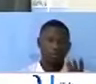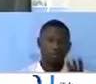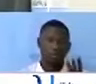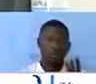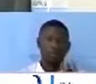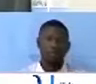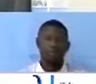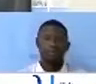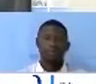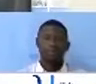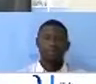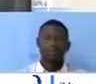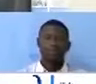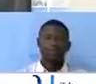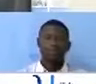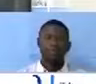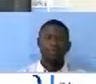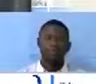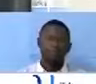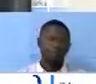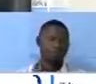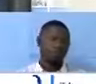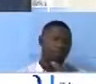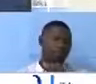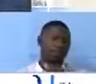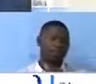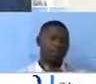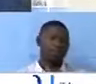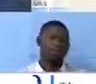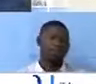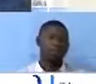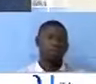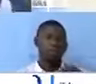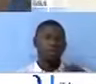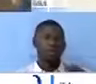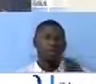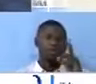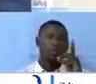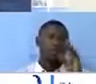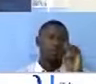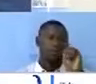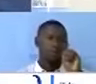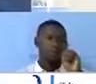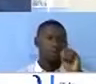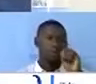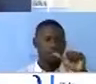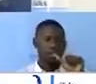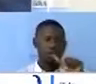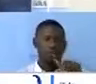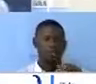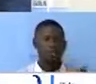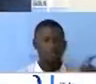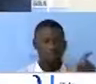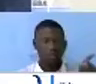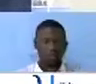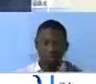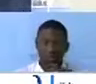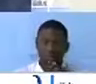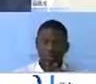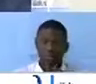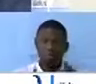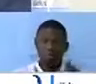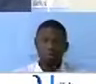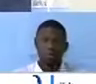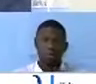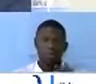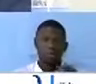2003. Okay. And then back to, well, NDEA or whatever. Still collaborating with NIA. You don't know there is Bamba